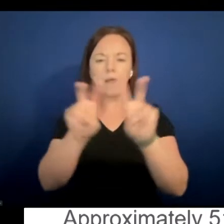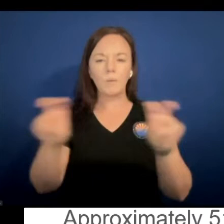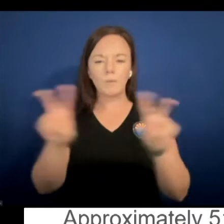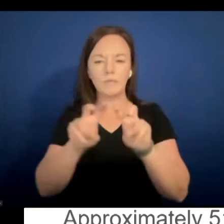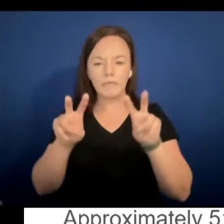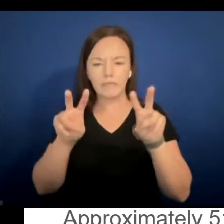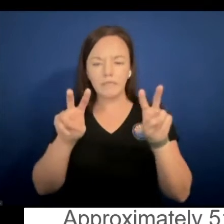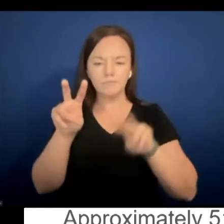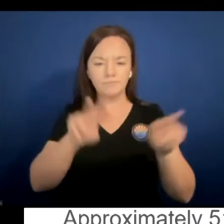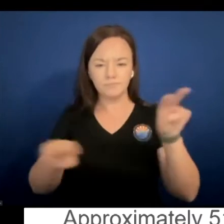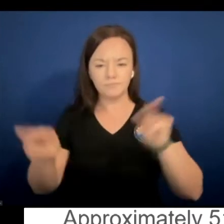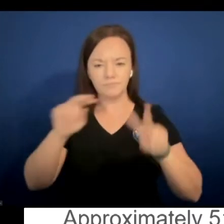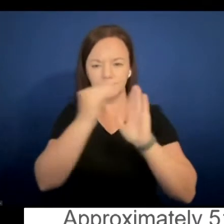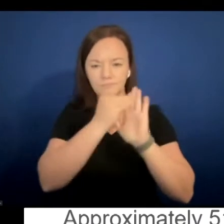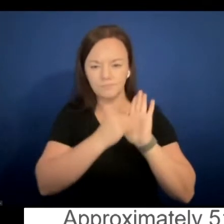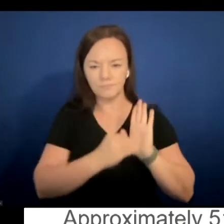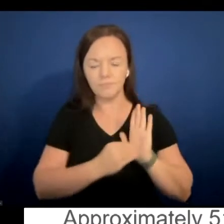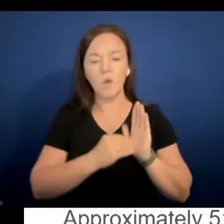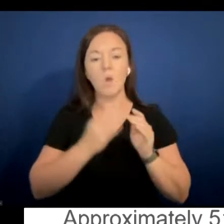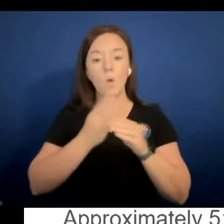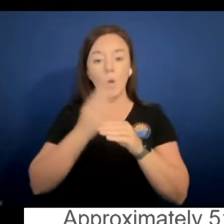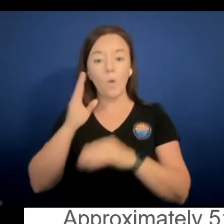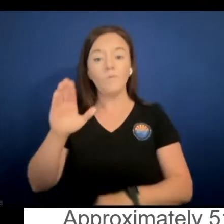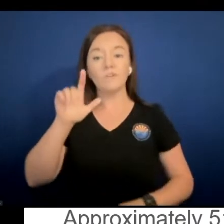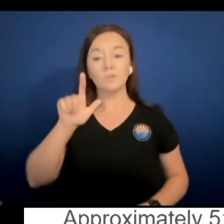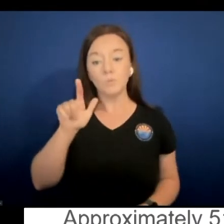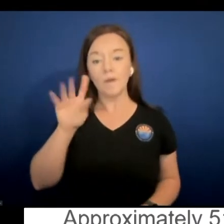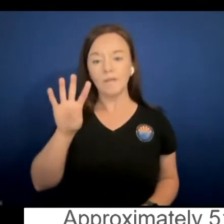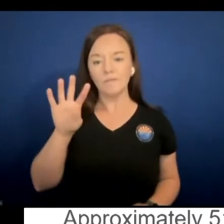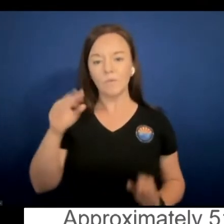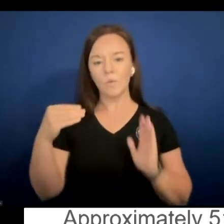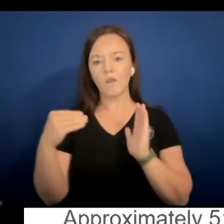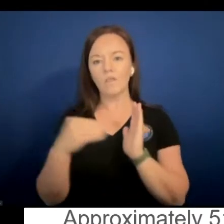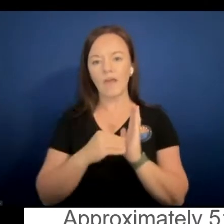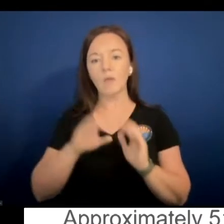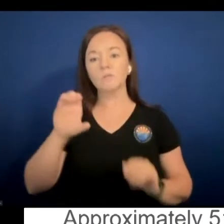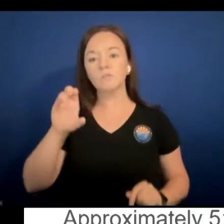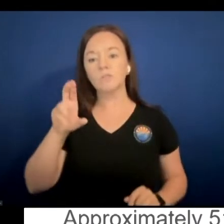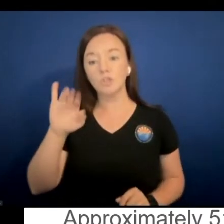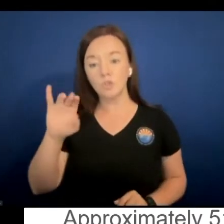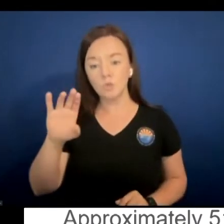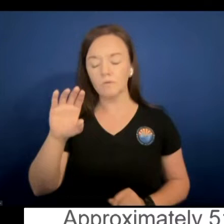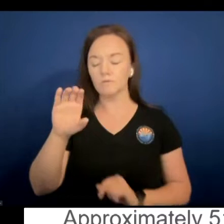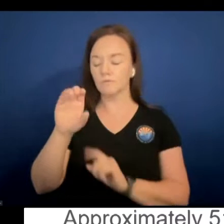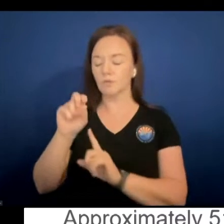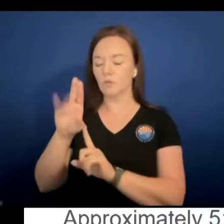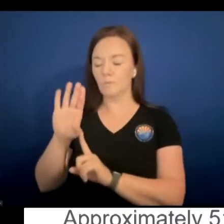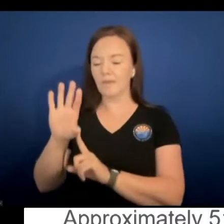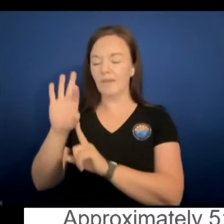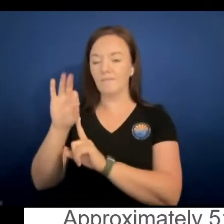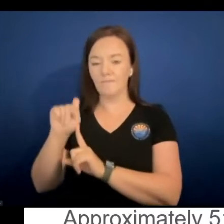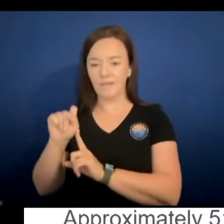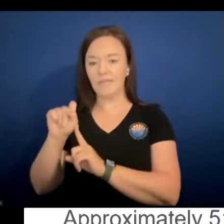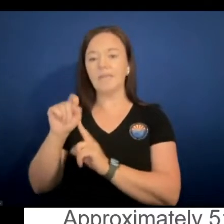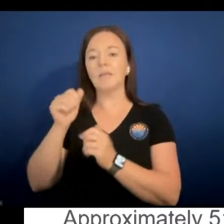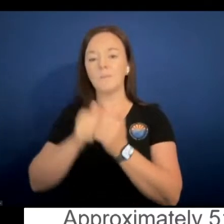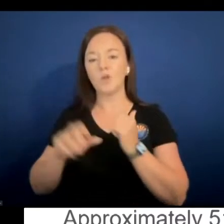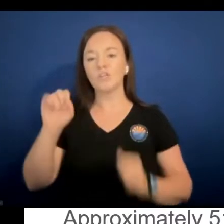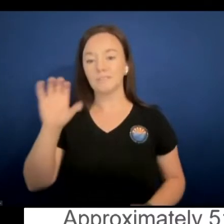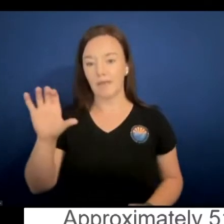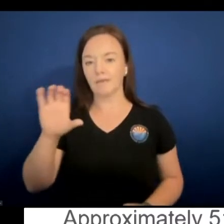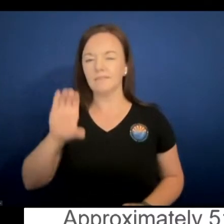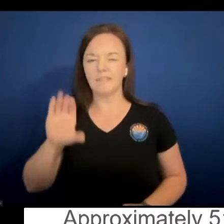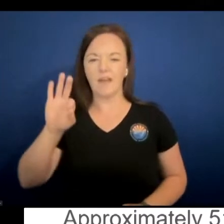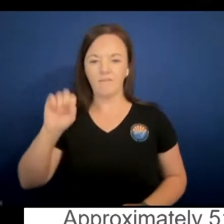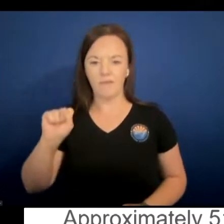and it was over 24,000 cubic feet per second, CFS, coming down out